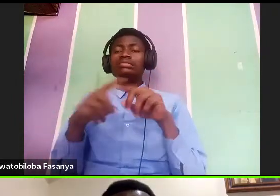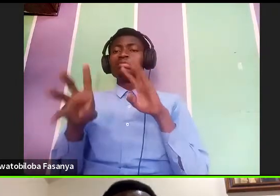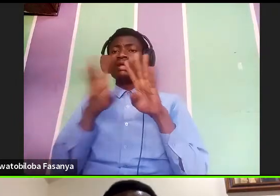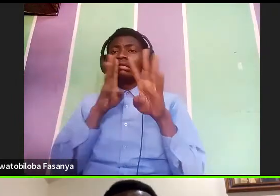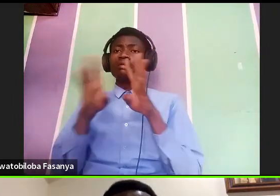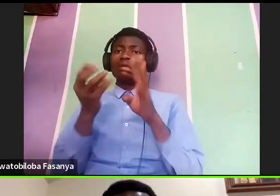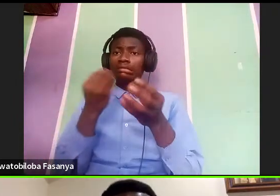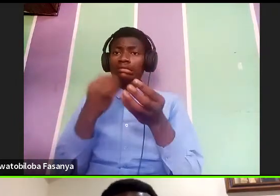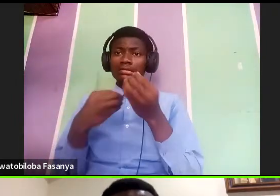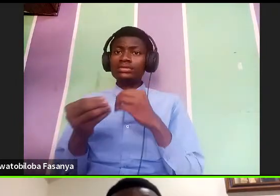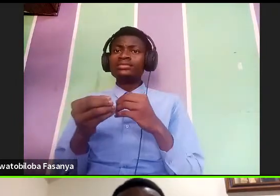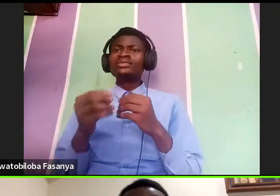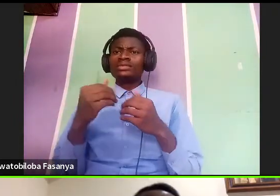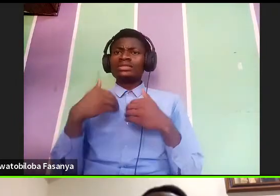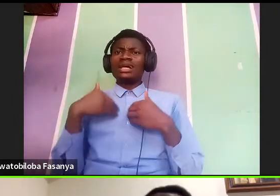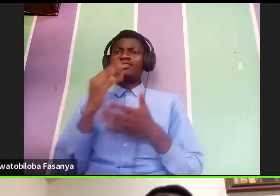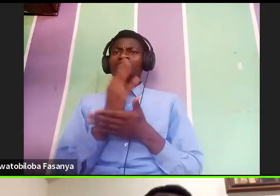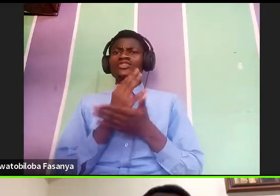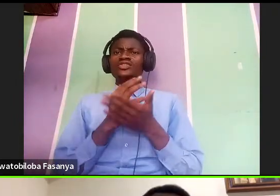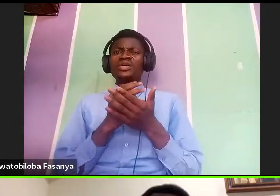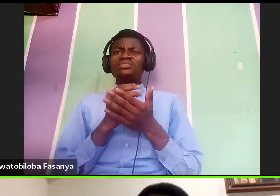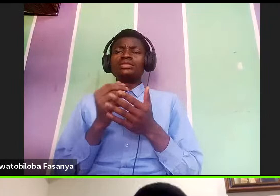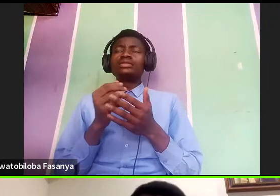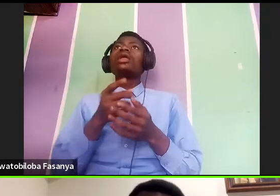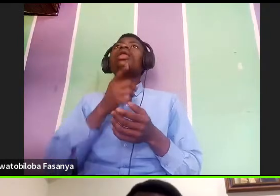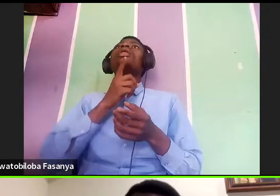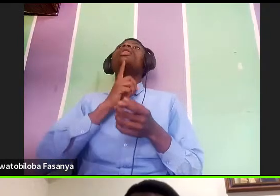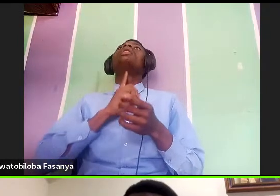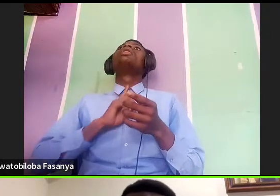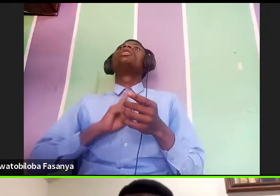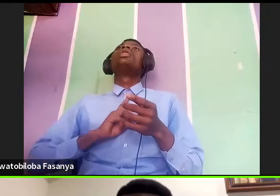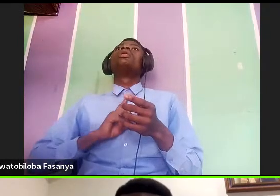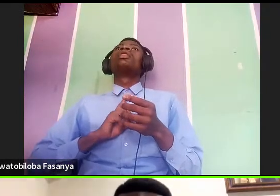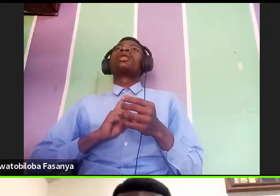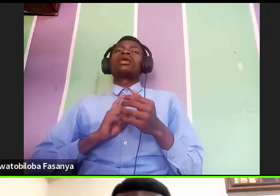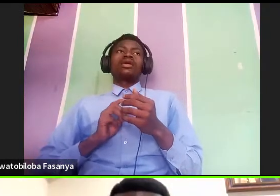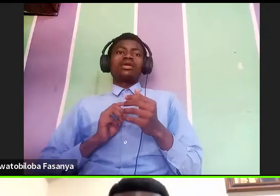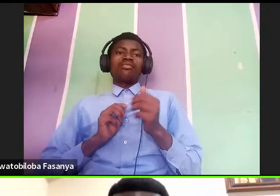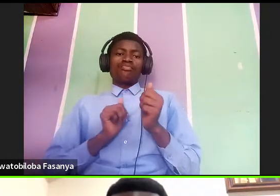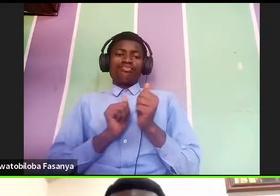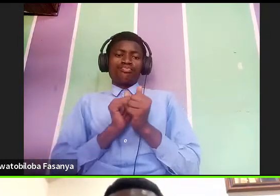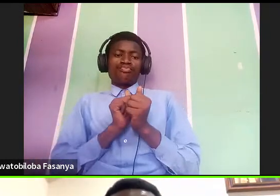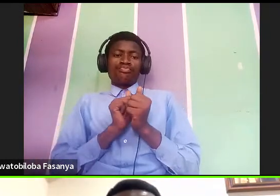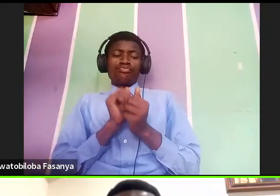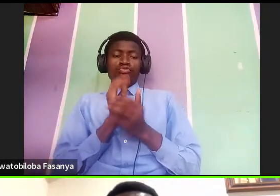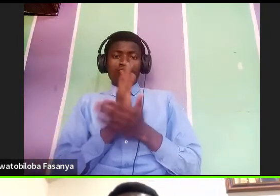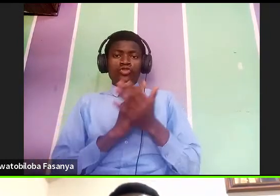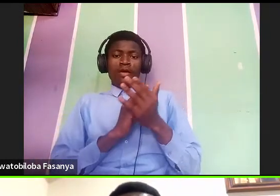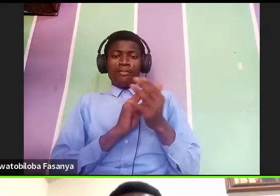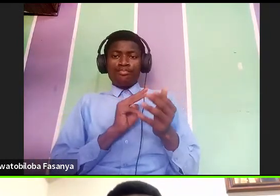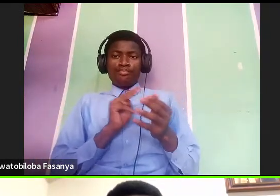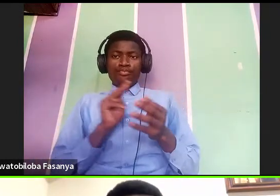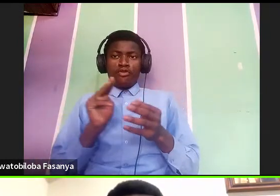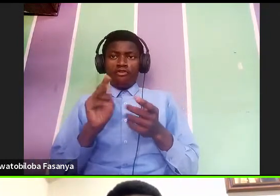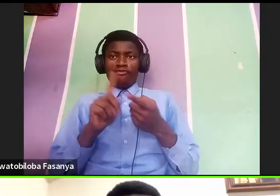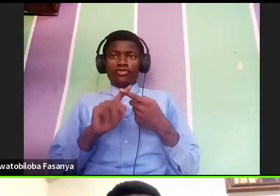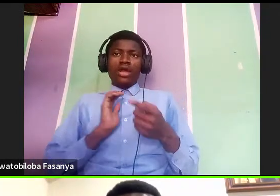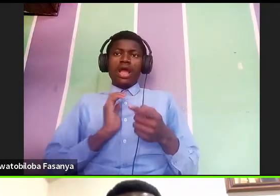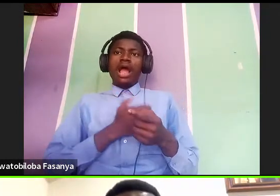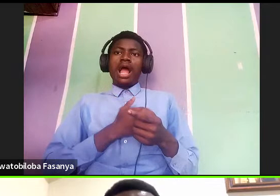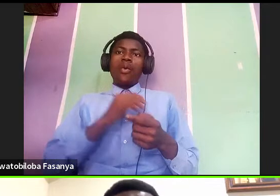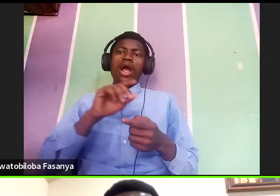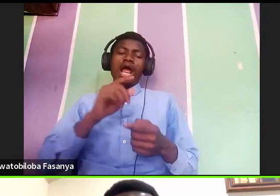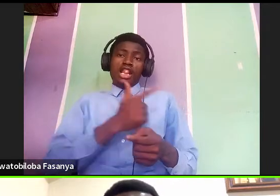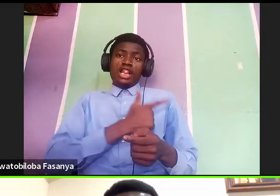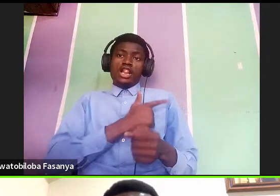lungs, and then the other one going into our digestive system where the food is supposed to pass. So you don't want to confuse the system, because